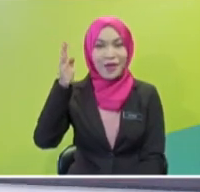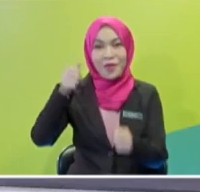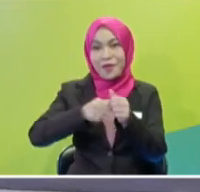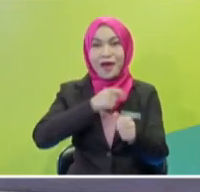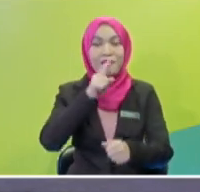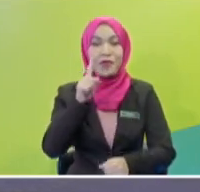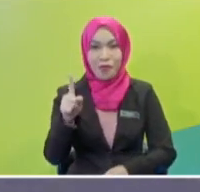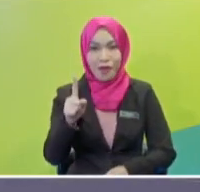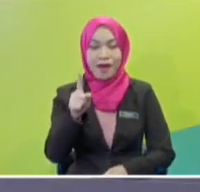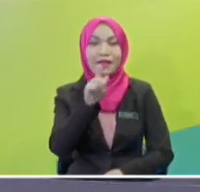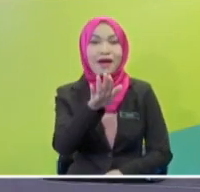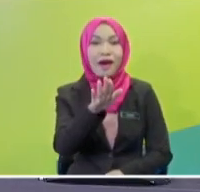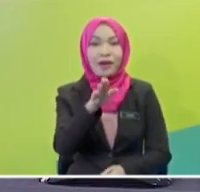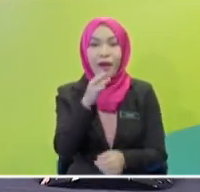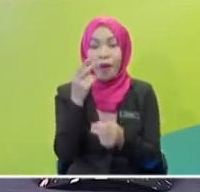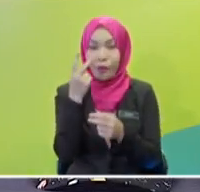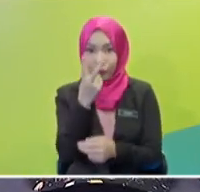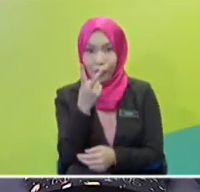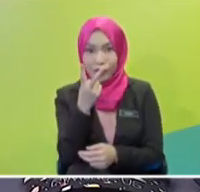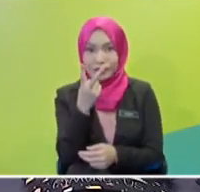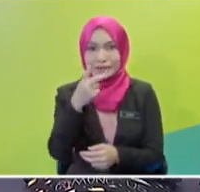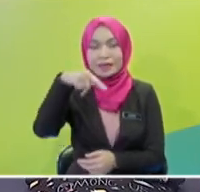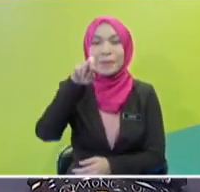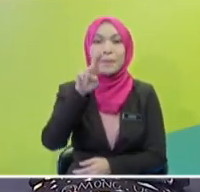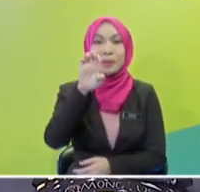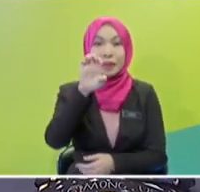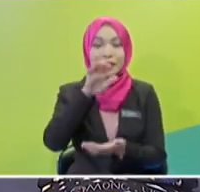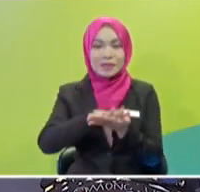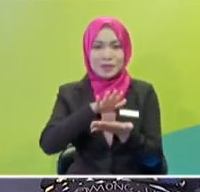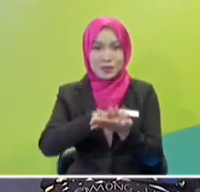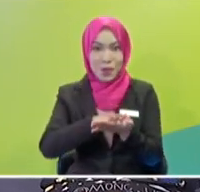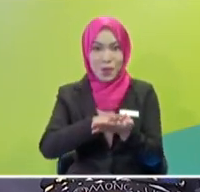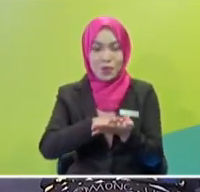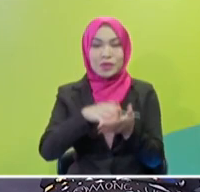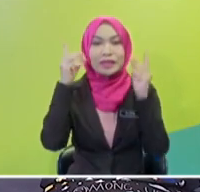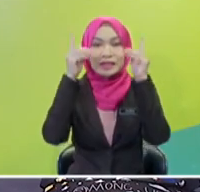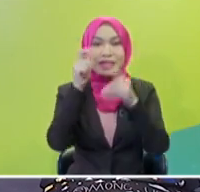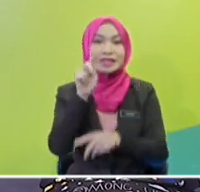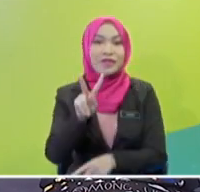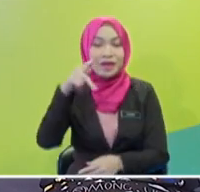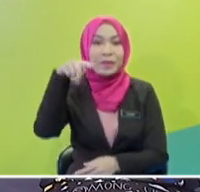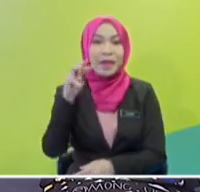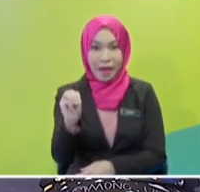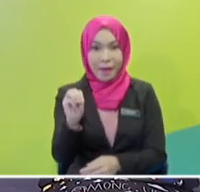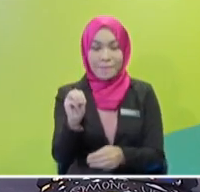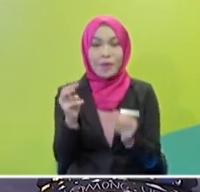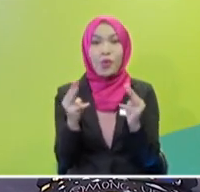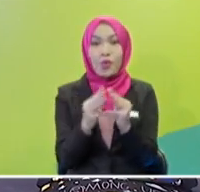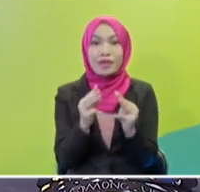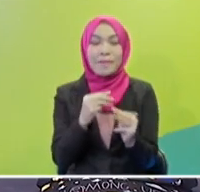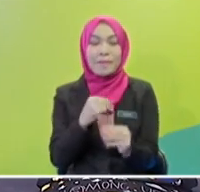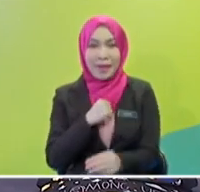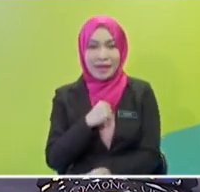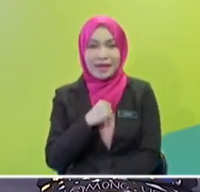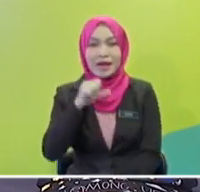You are now watching Preschool on EduwebTV KPM together with me, Sean Steven, as your host. And for today, our